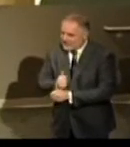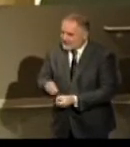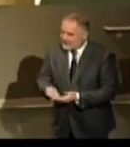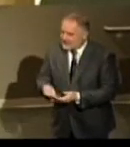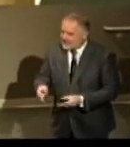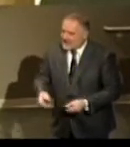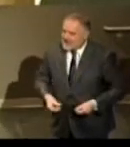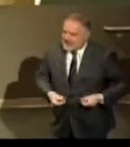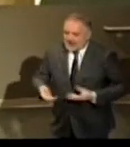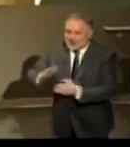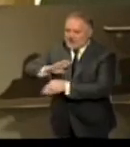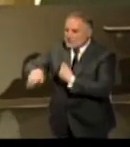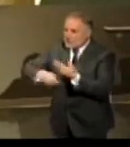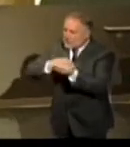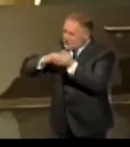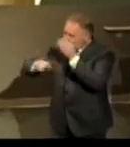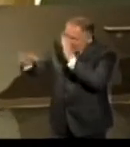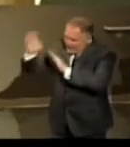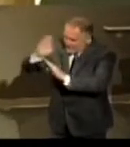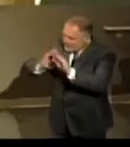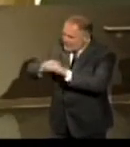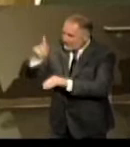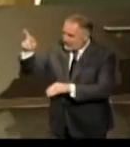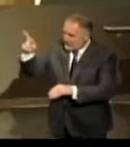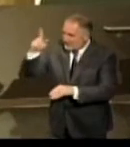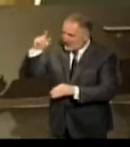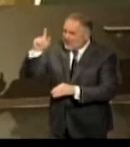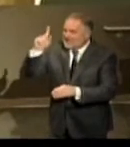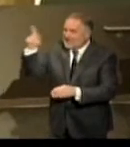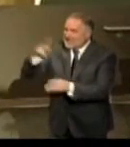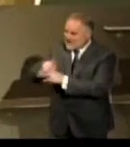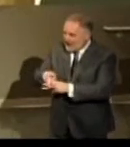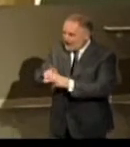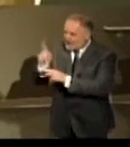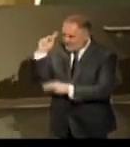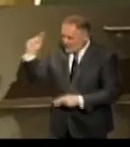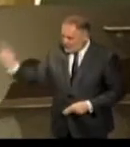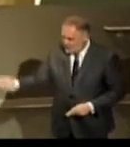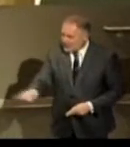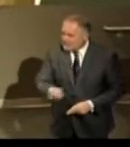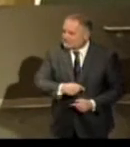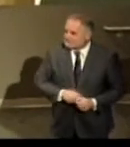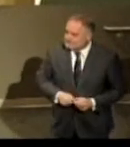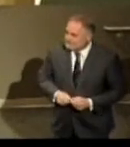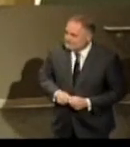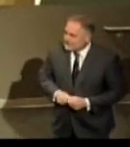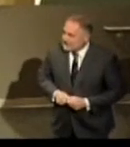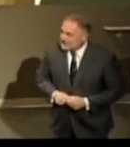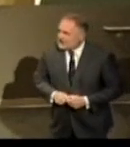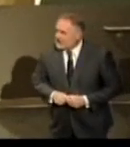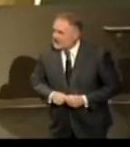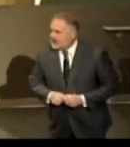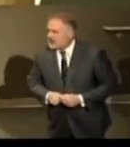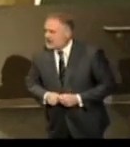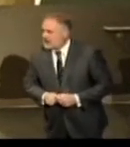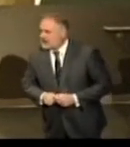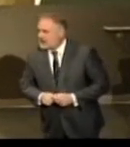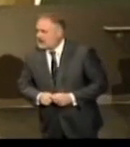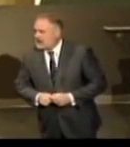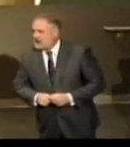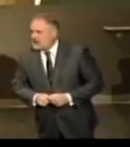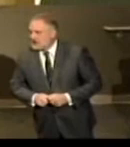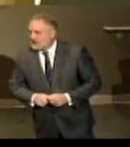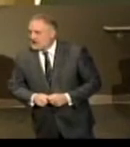it, casting all your care upon him, because what? He careth for you. He